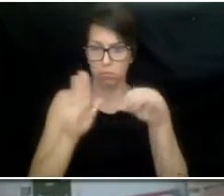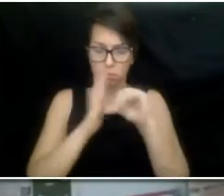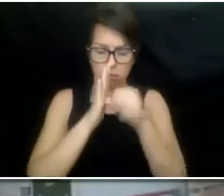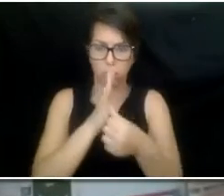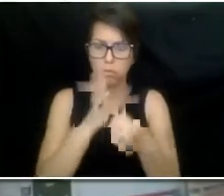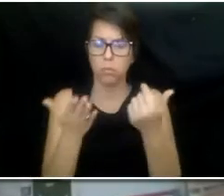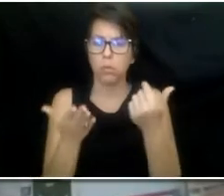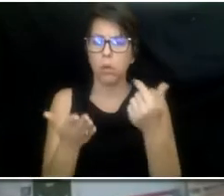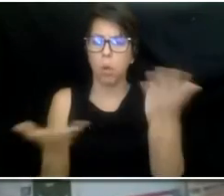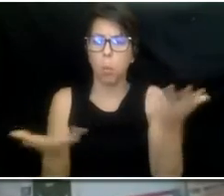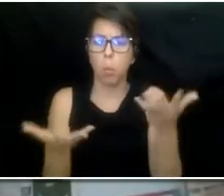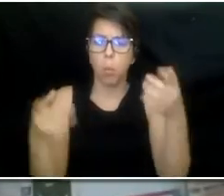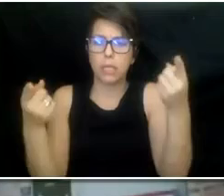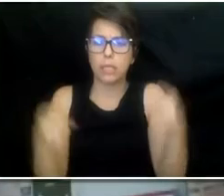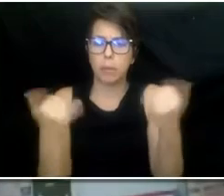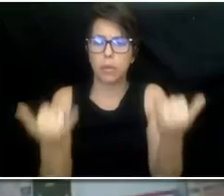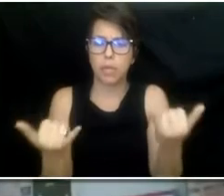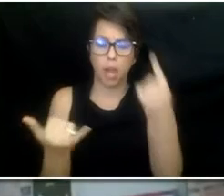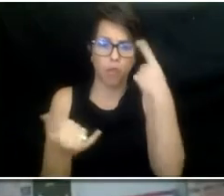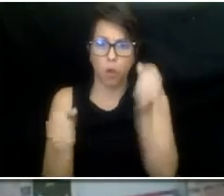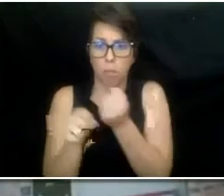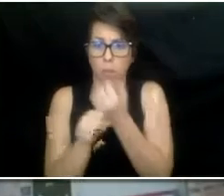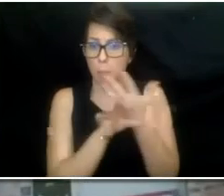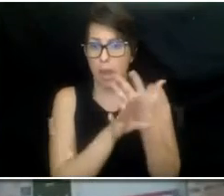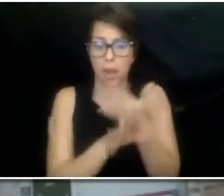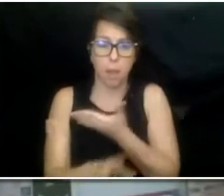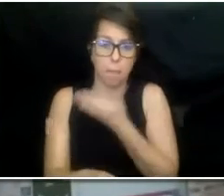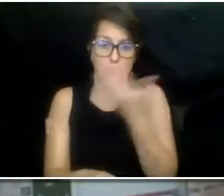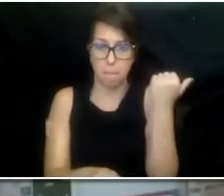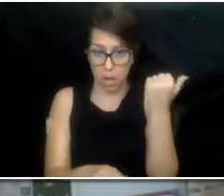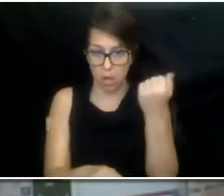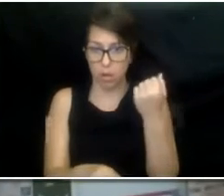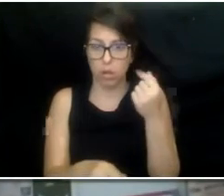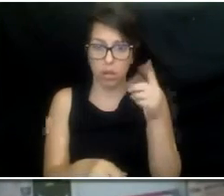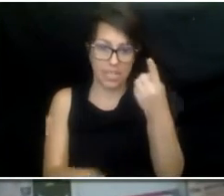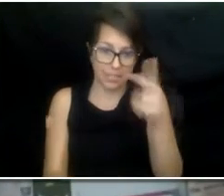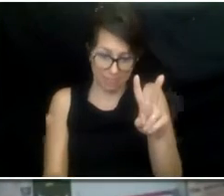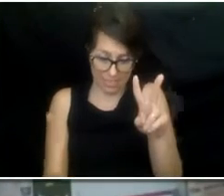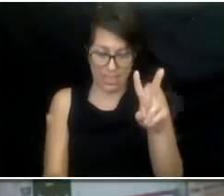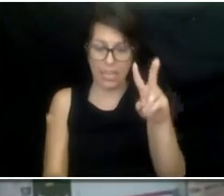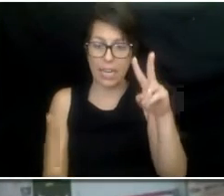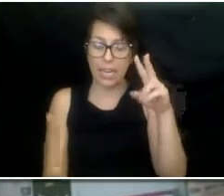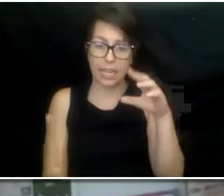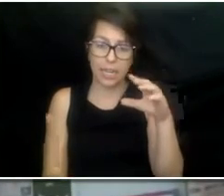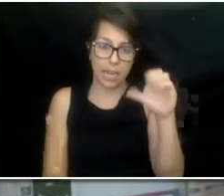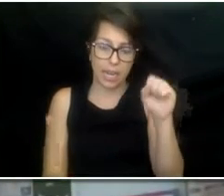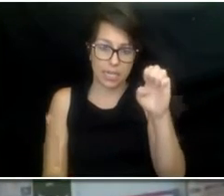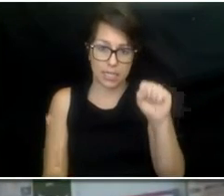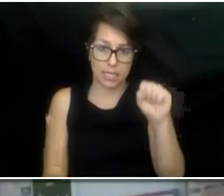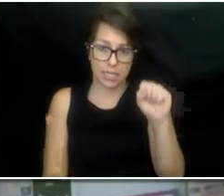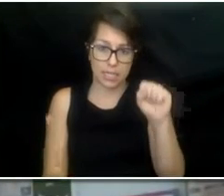us as community members can best respond to and support New Yorkers in